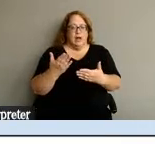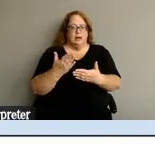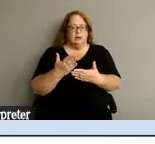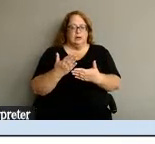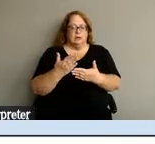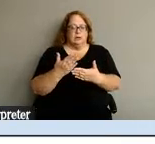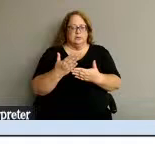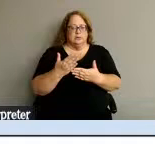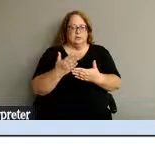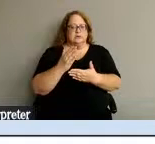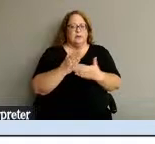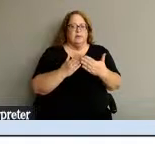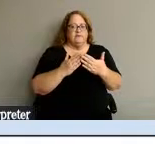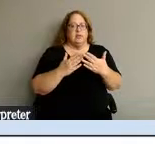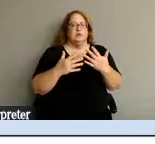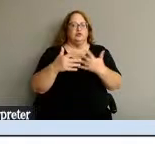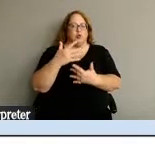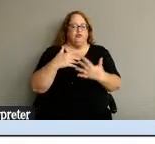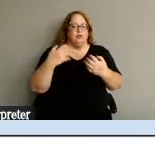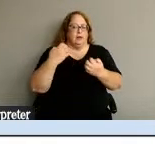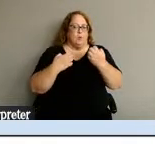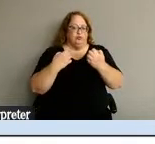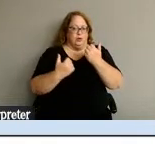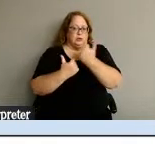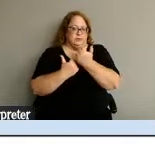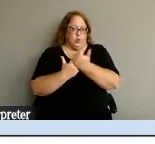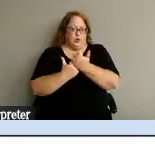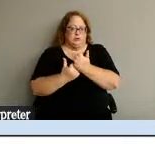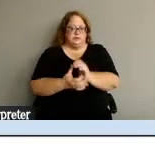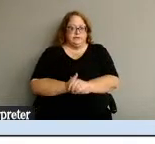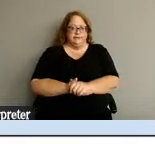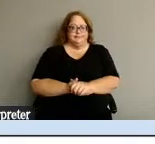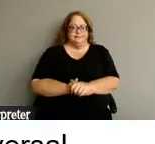those social-emotional supports for some of our students.